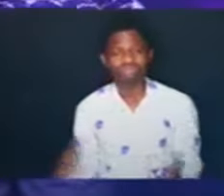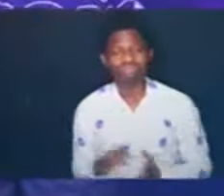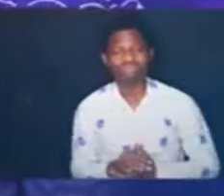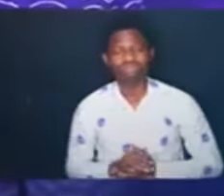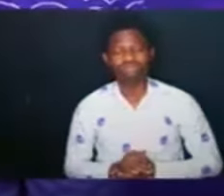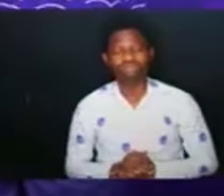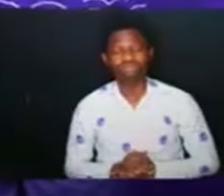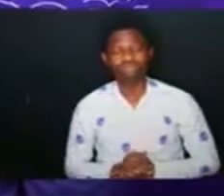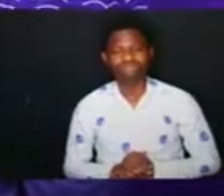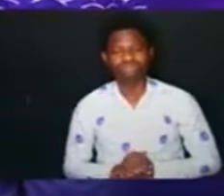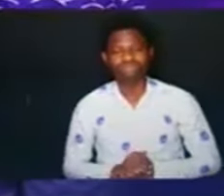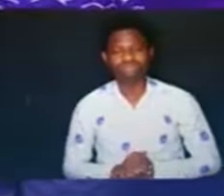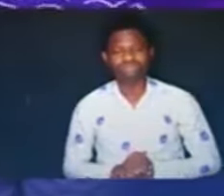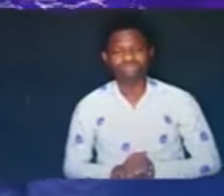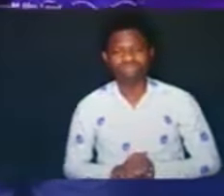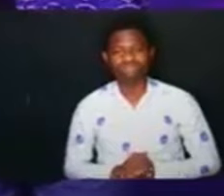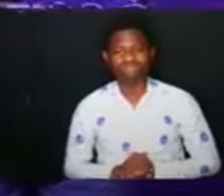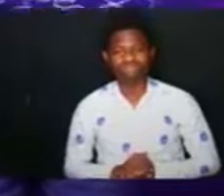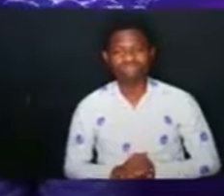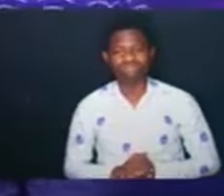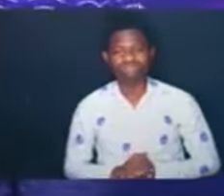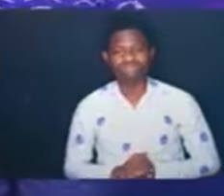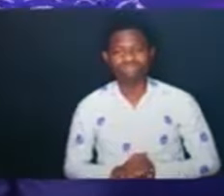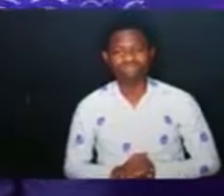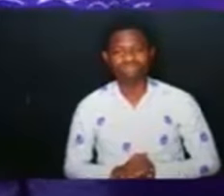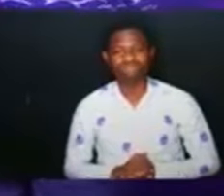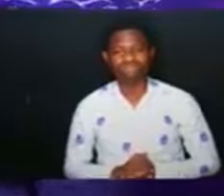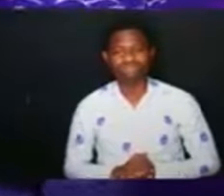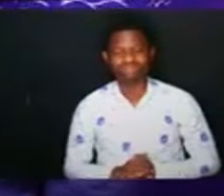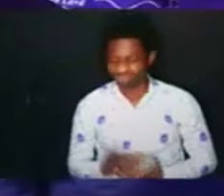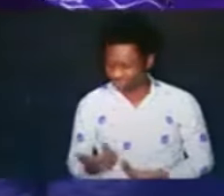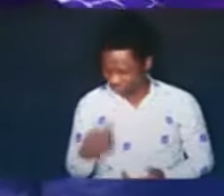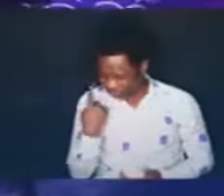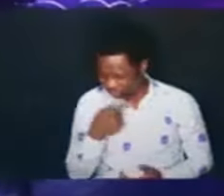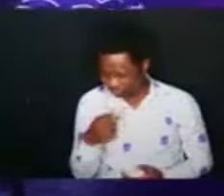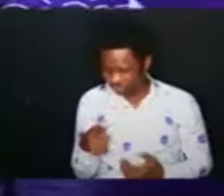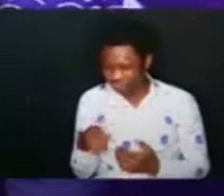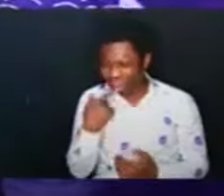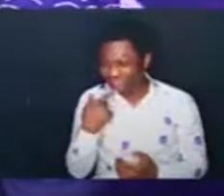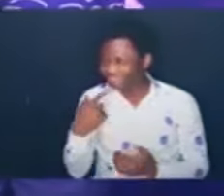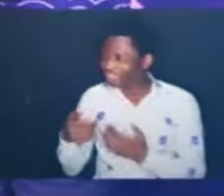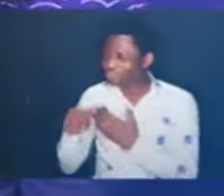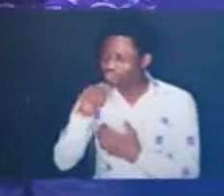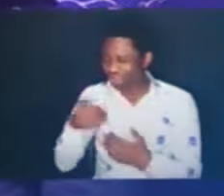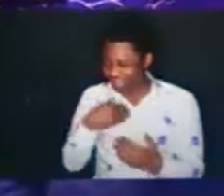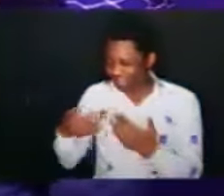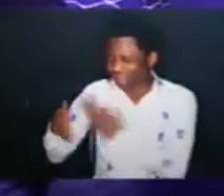owonyina ohene no de owonyina odema no. Who says God no day? Why and so nyankopon ni